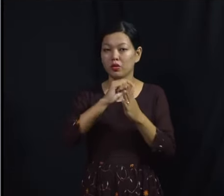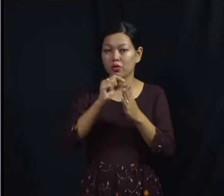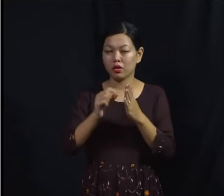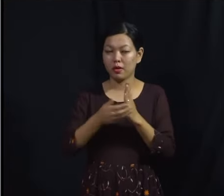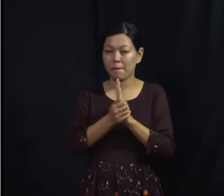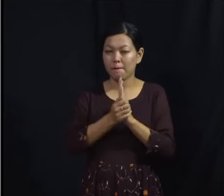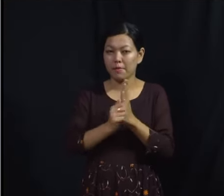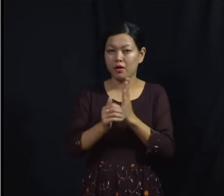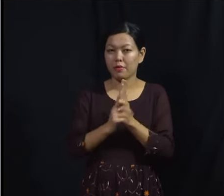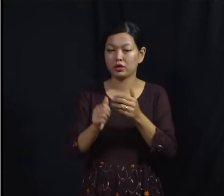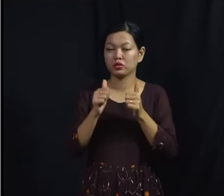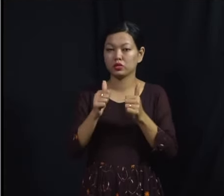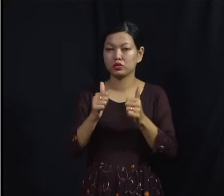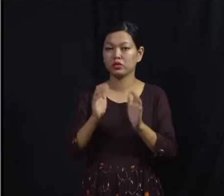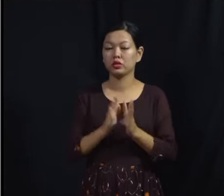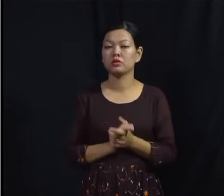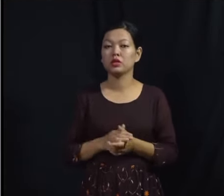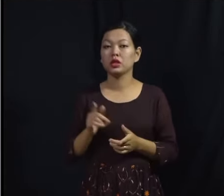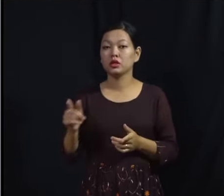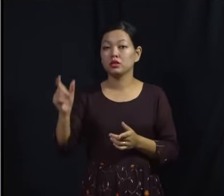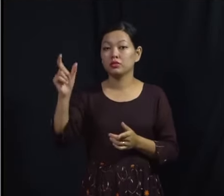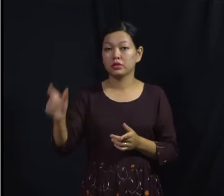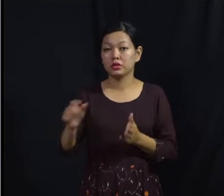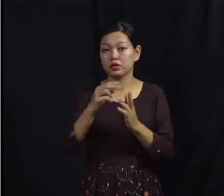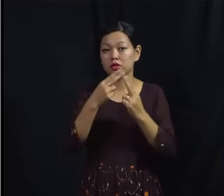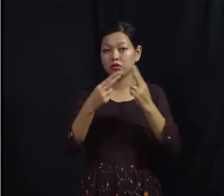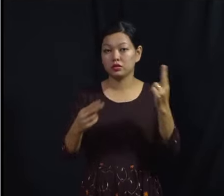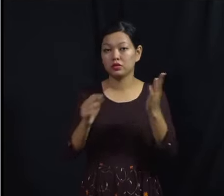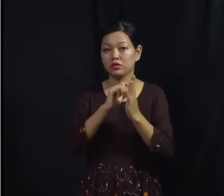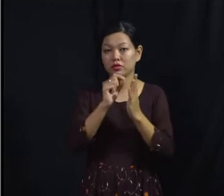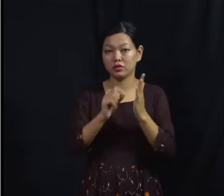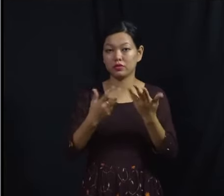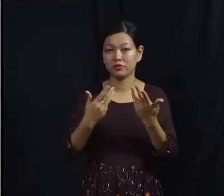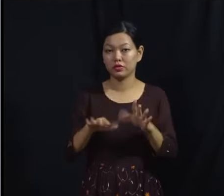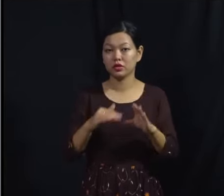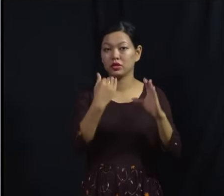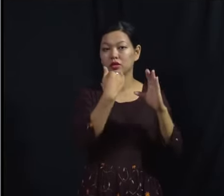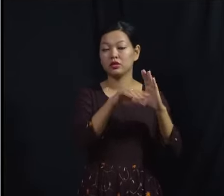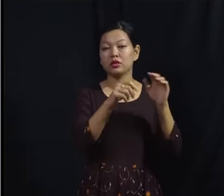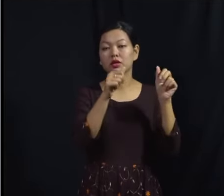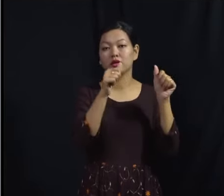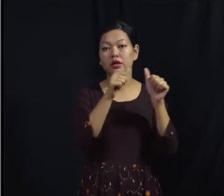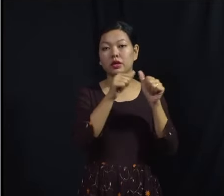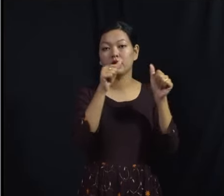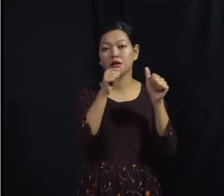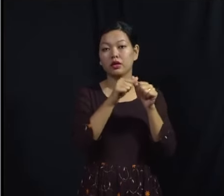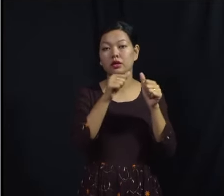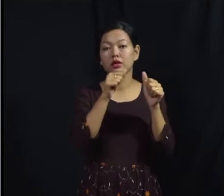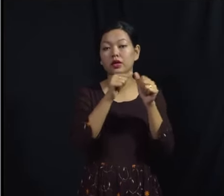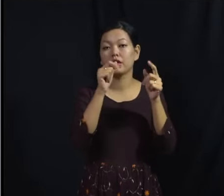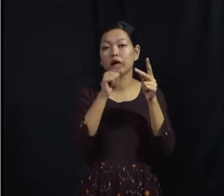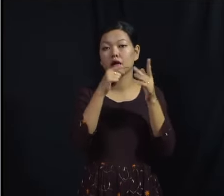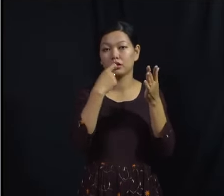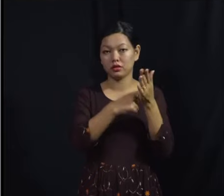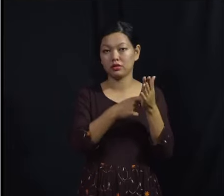the AIR, that is All India Radio, as a compere, and also she lends her voice in a lot of animated works